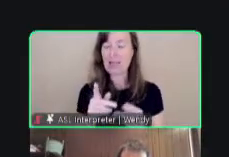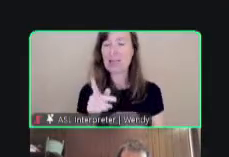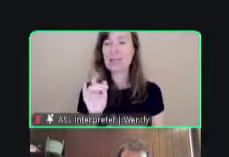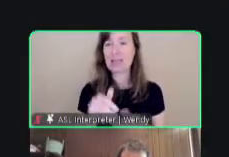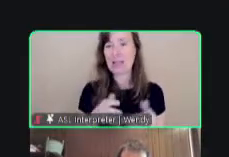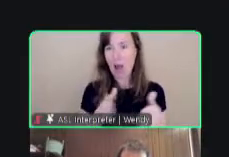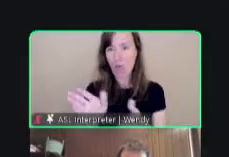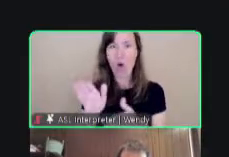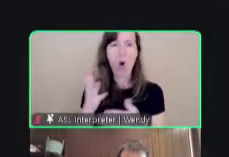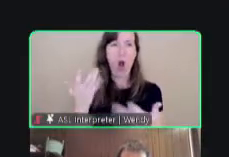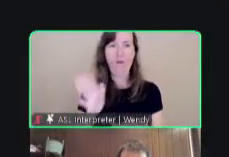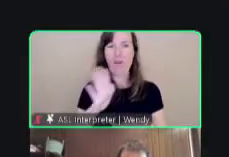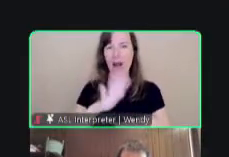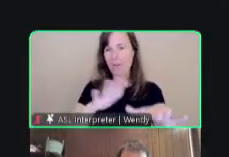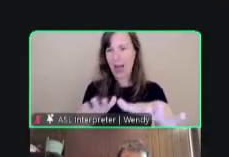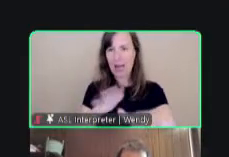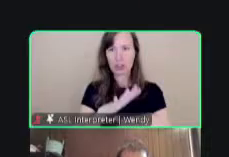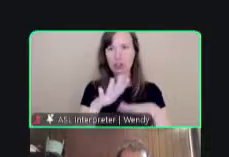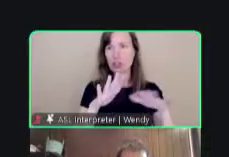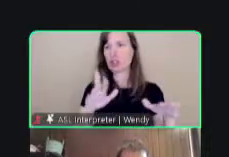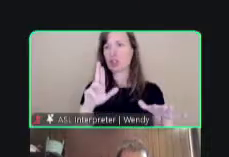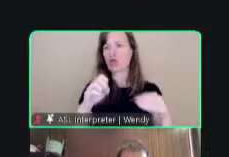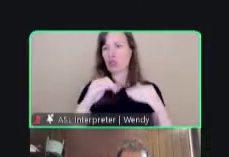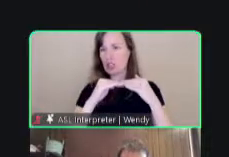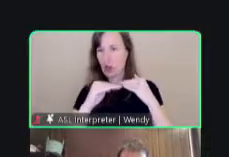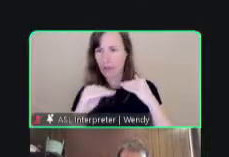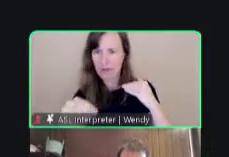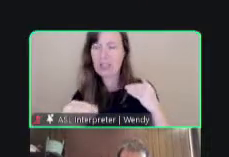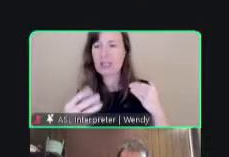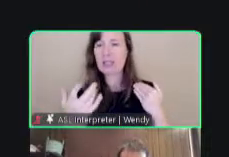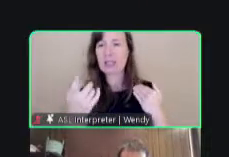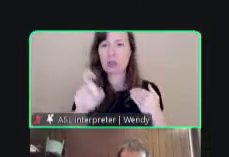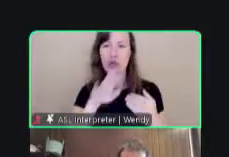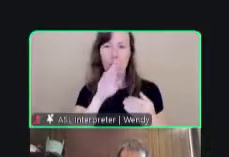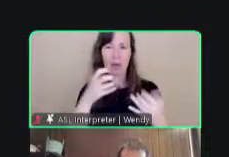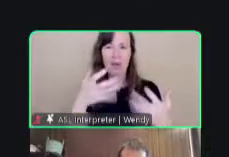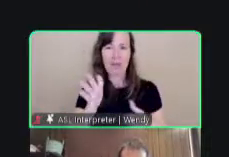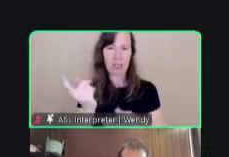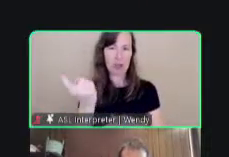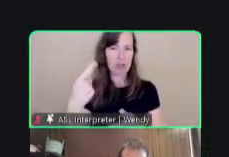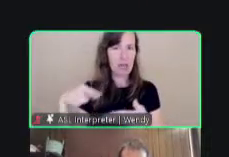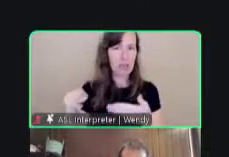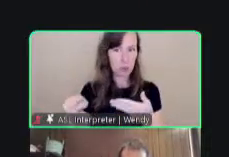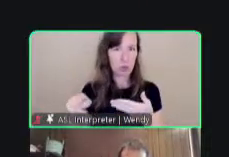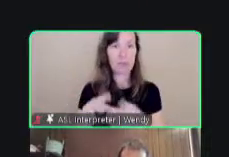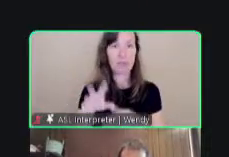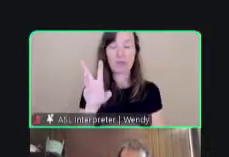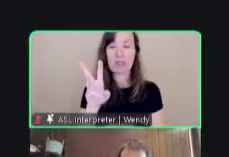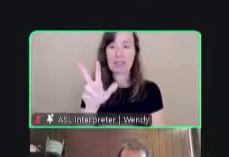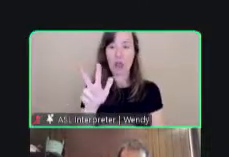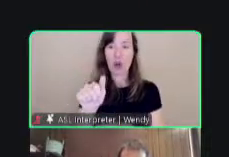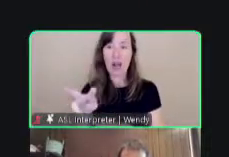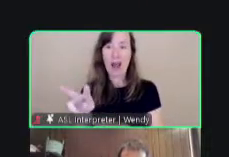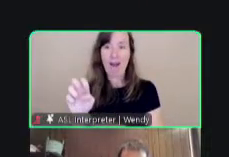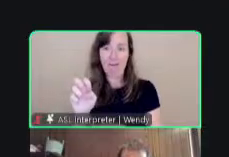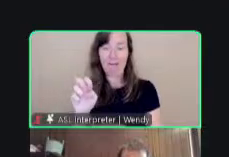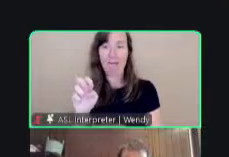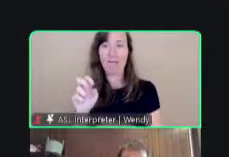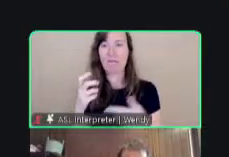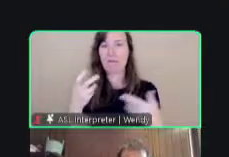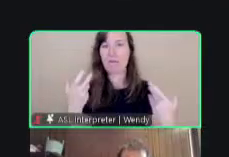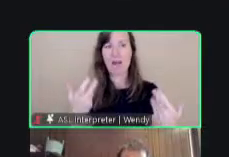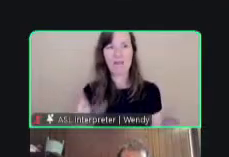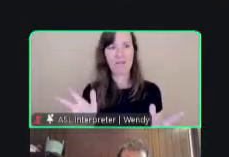the milling and resurfacing. I believe it'll be completed next week. 63rd Avenue, we already have curb and gutter